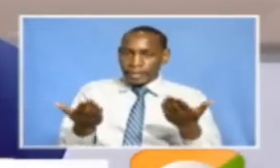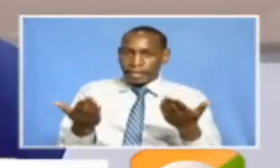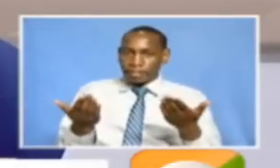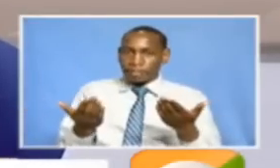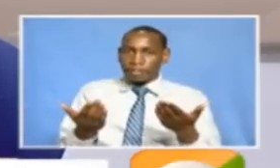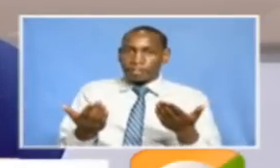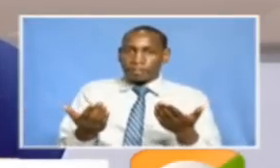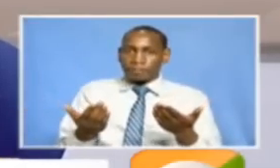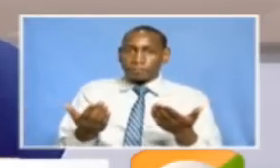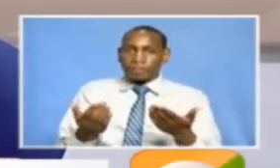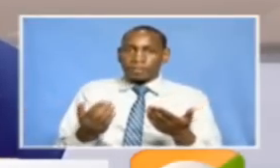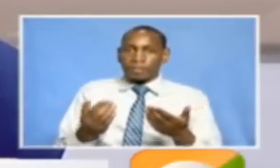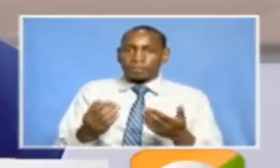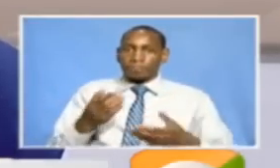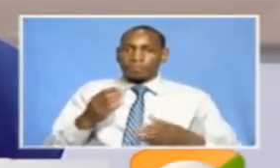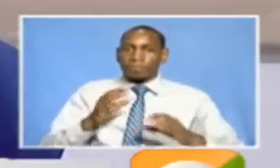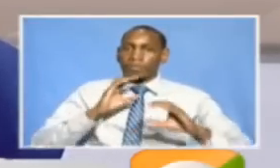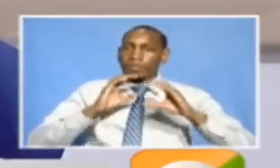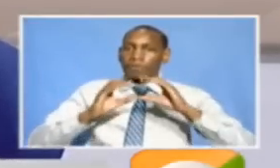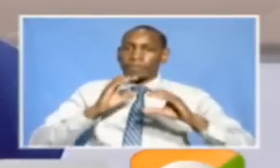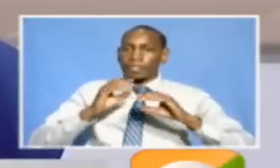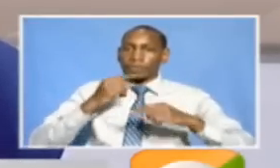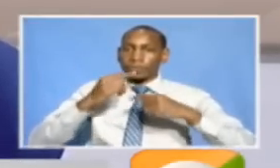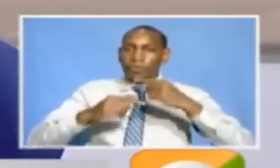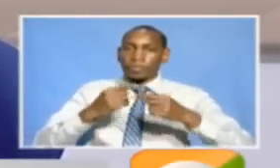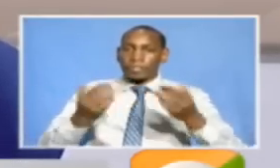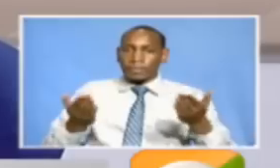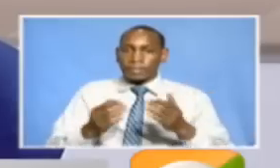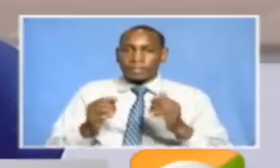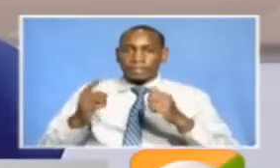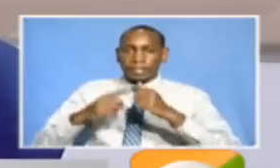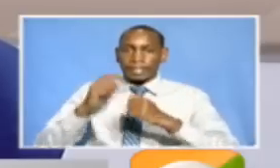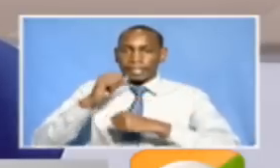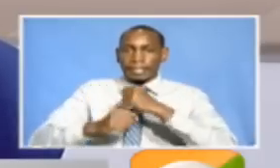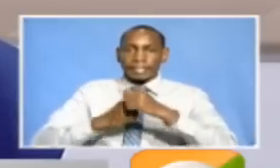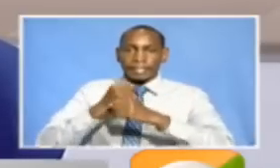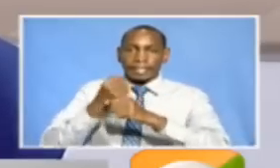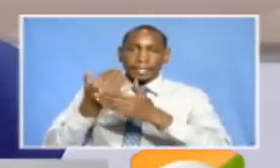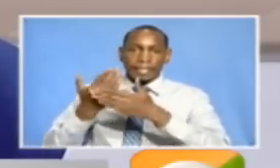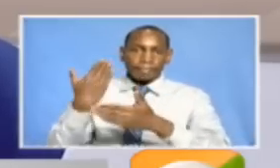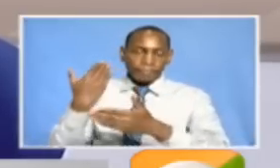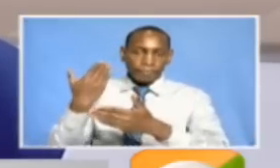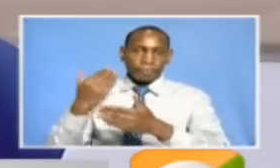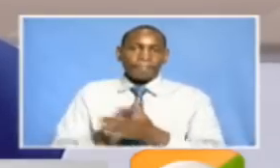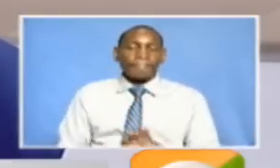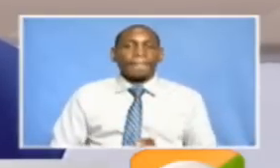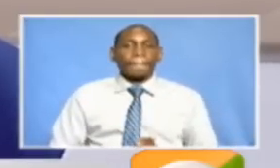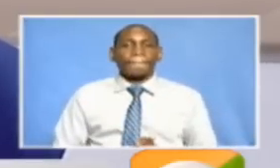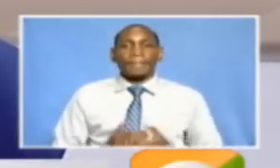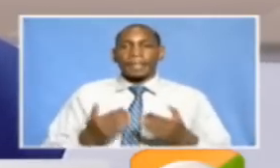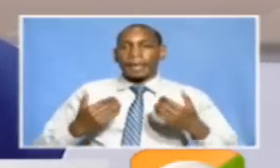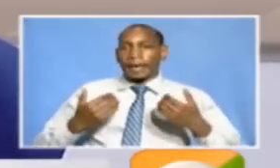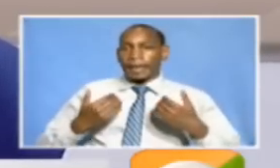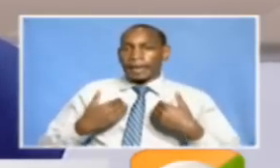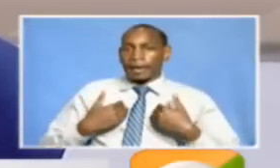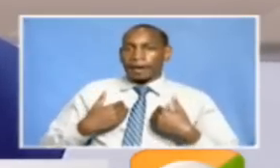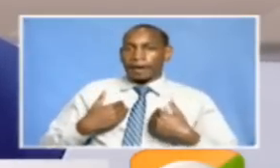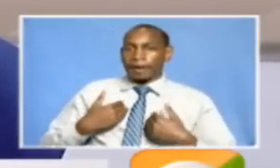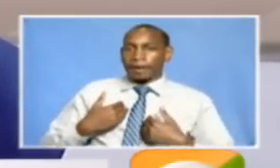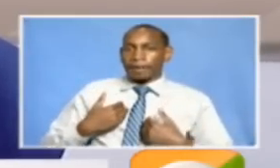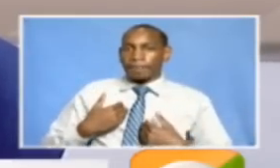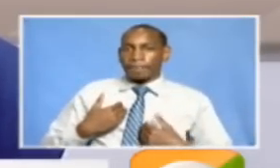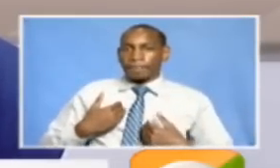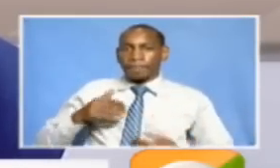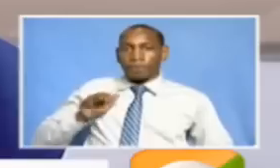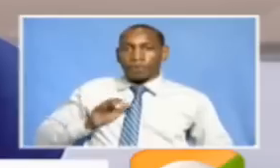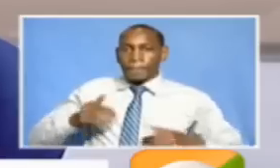this conversation? Because Liz was 6 years ago. We have the young lady from Homa Bay that we're talking